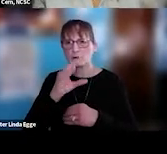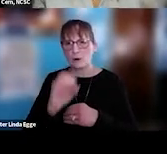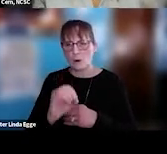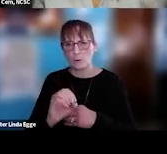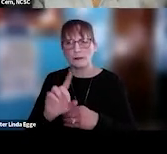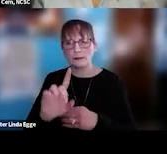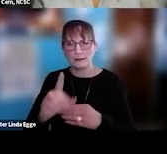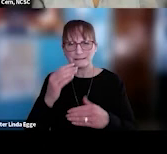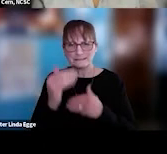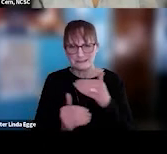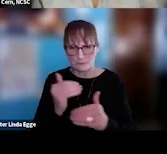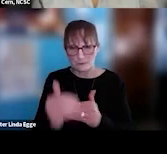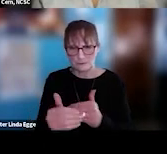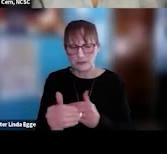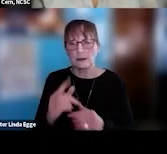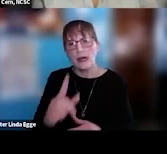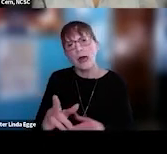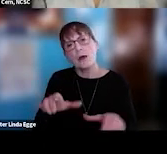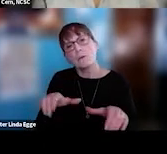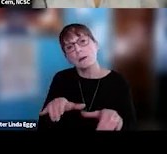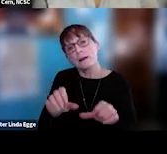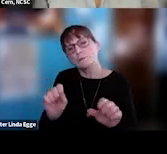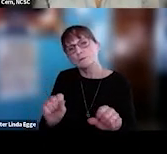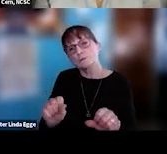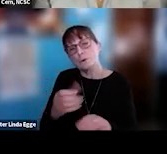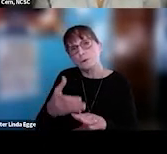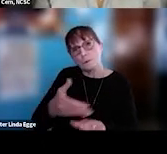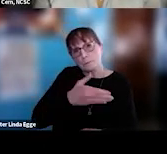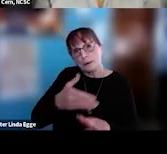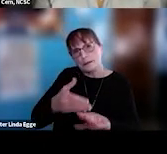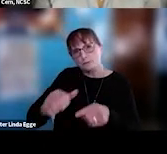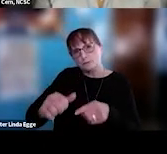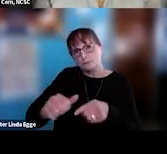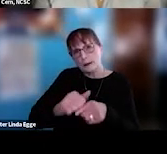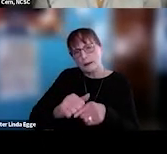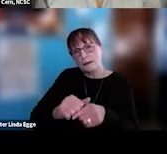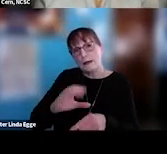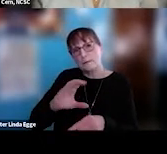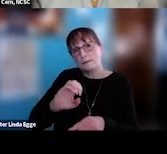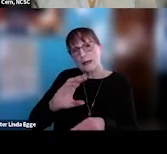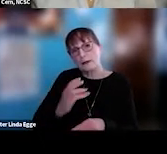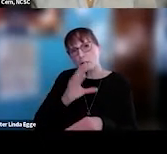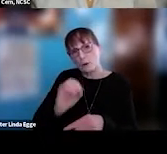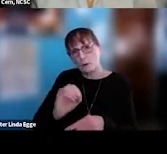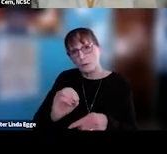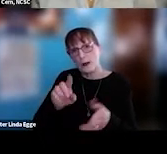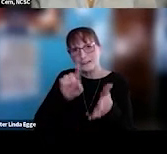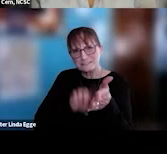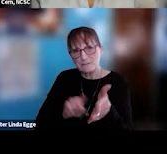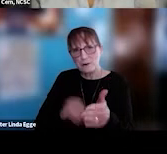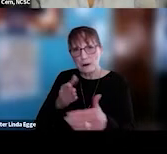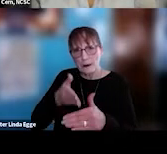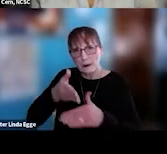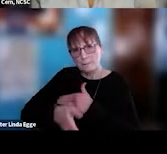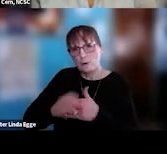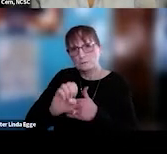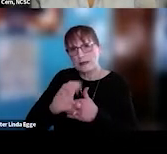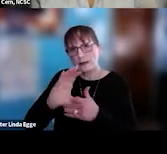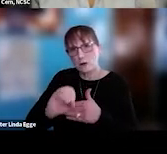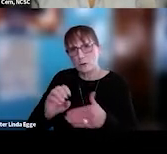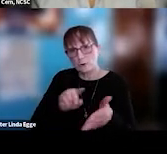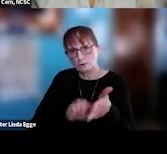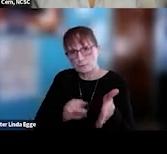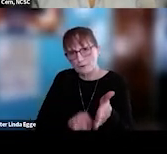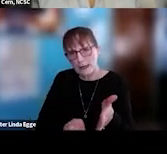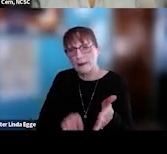were able to do, we did a pre-training, pre-echo survey and a post-echo survey. And we